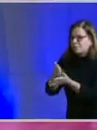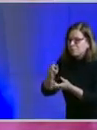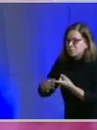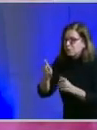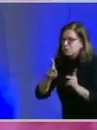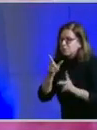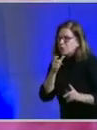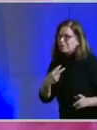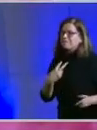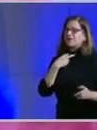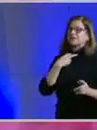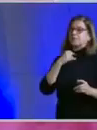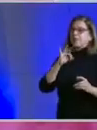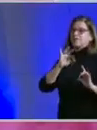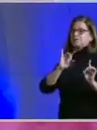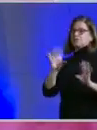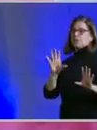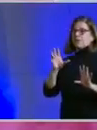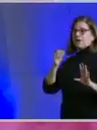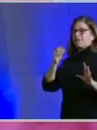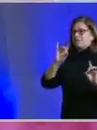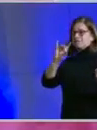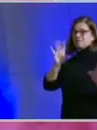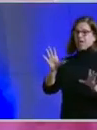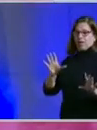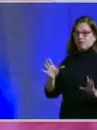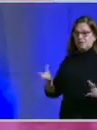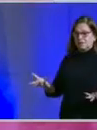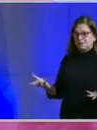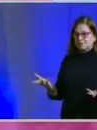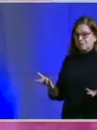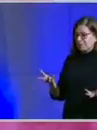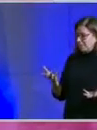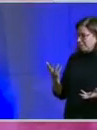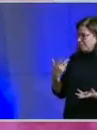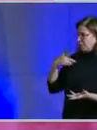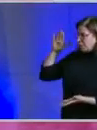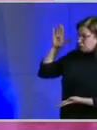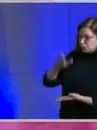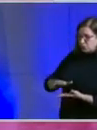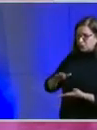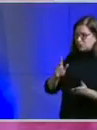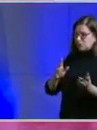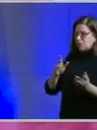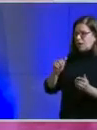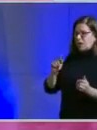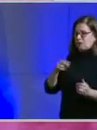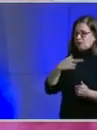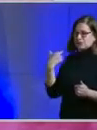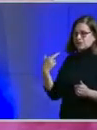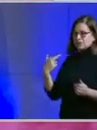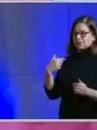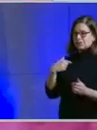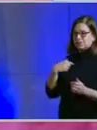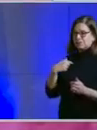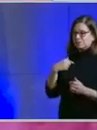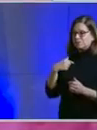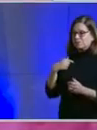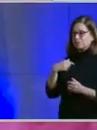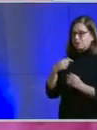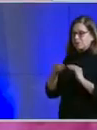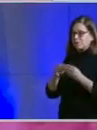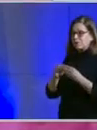for committing acts of violence, and recognizing those are not mutually exclusive populations. And the common thread in